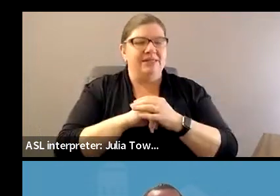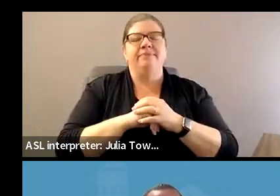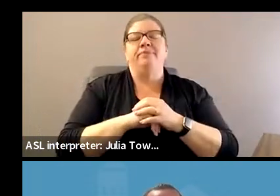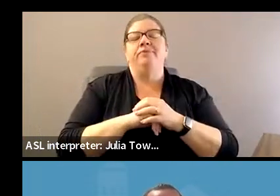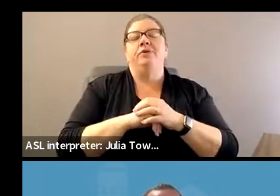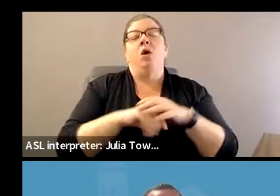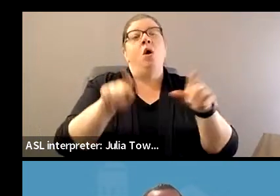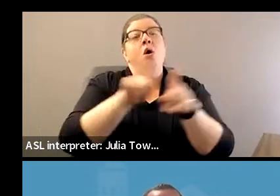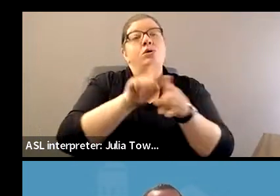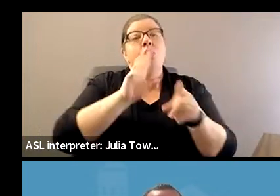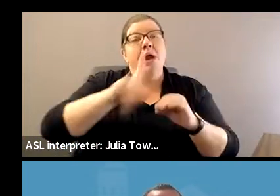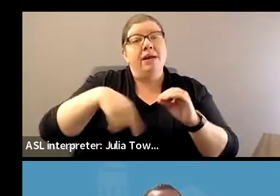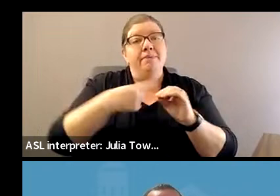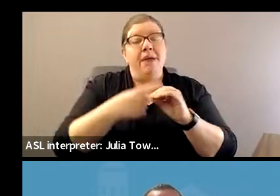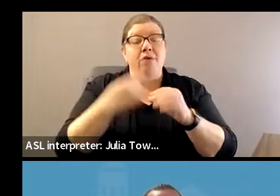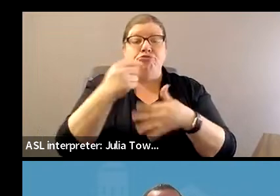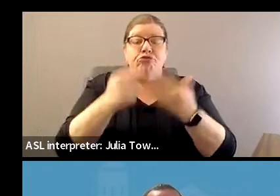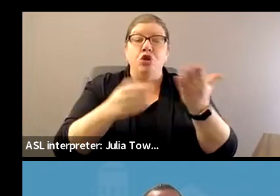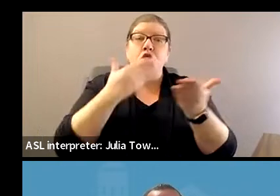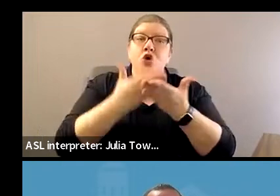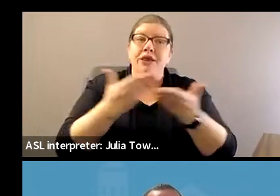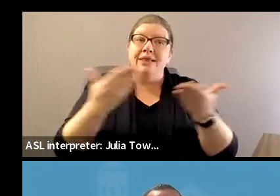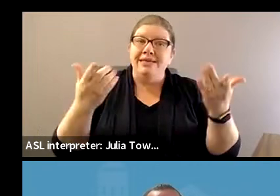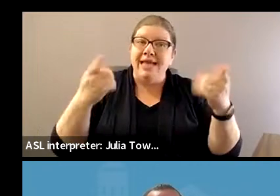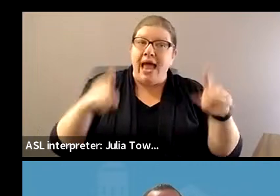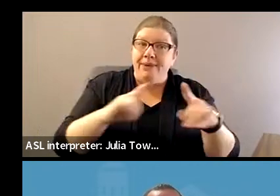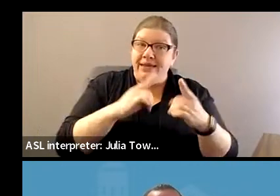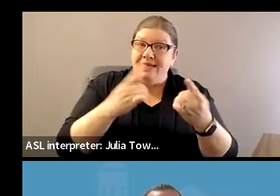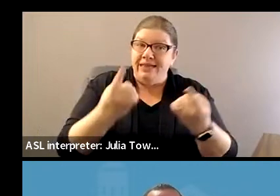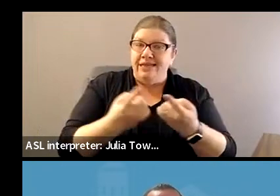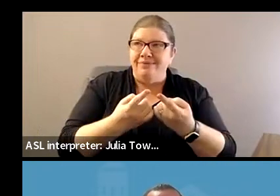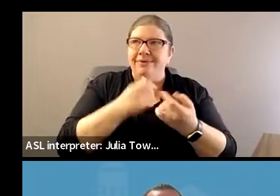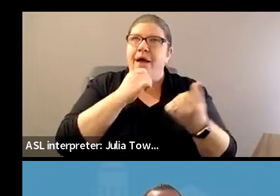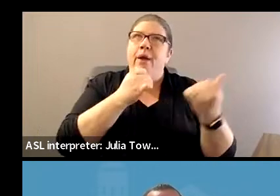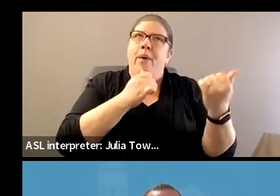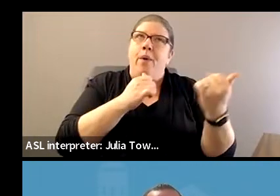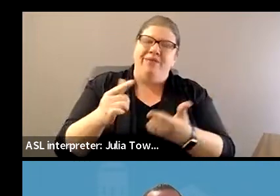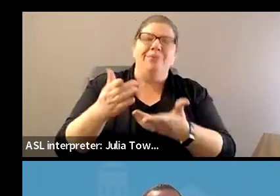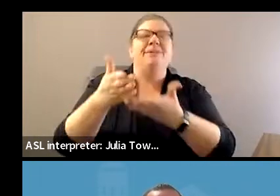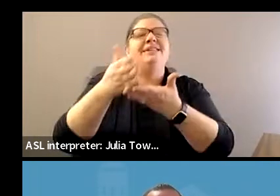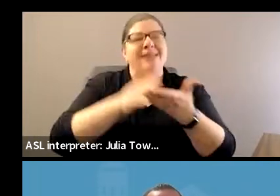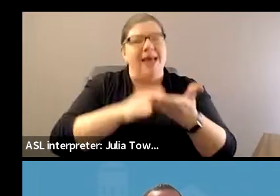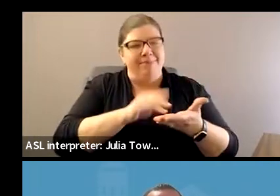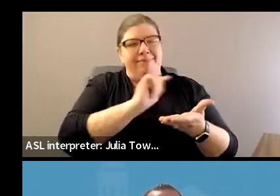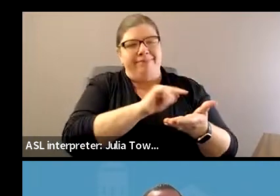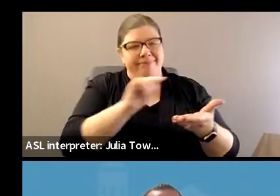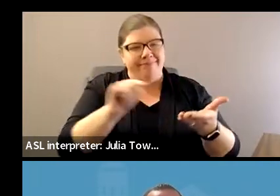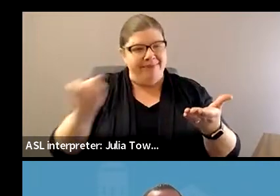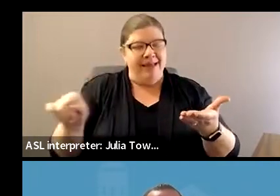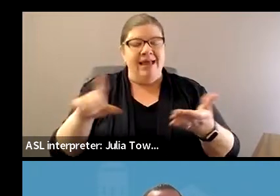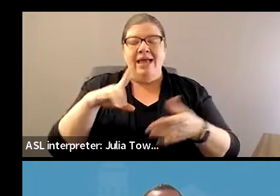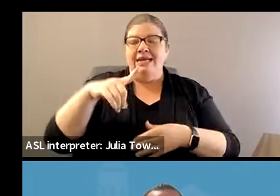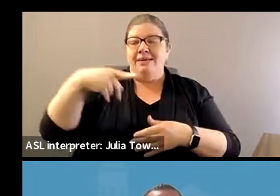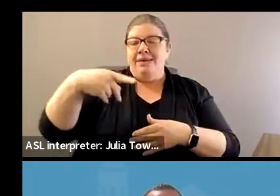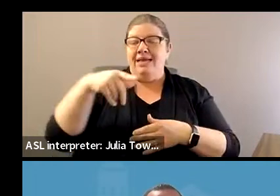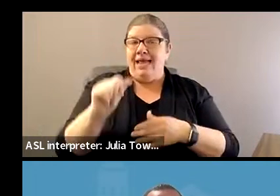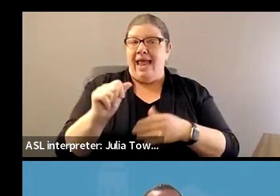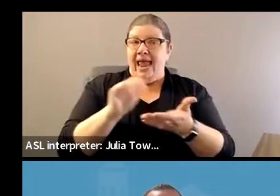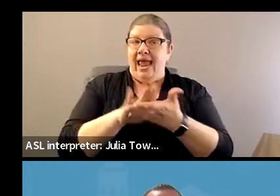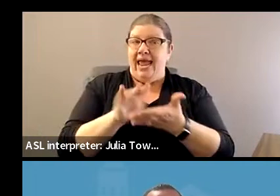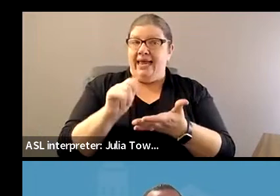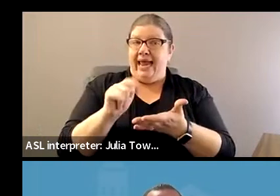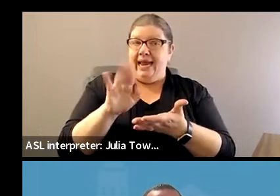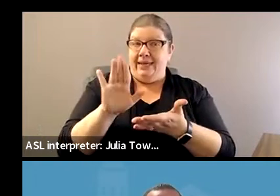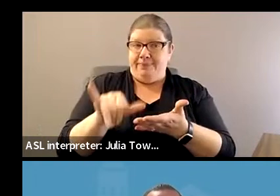also talking about all the good things that are happening at our district. Well, not all of them, but some of them. Is the DPA Academy. Thank you